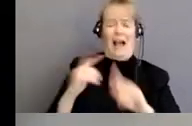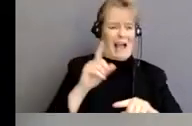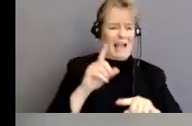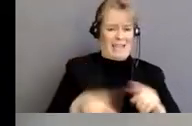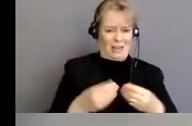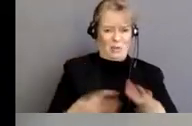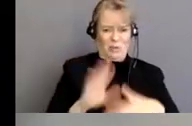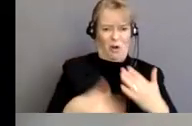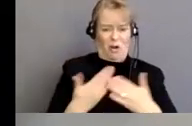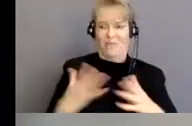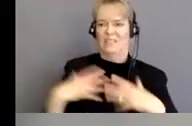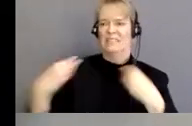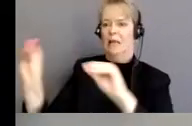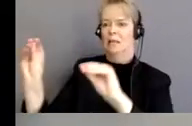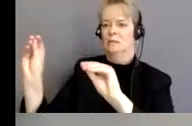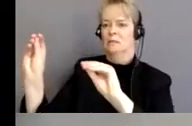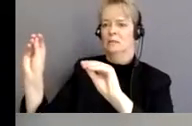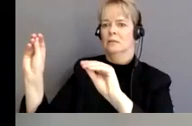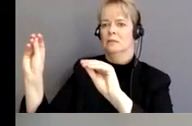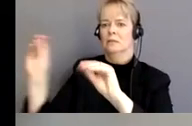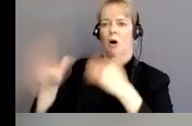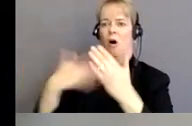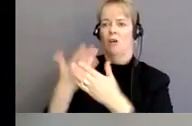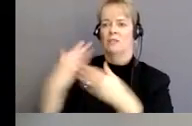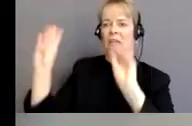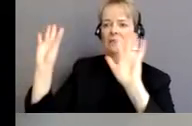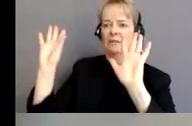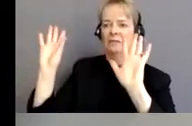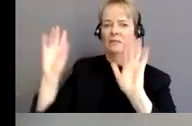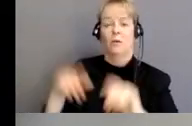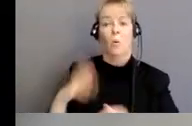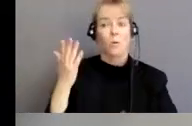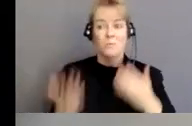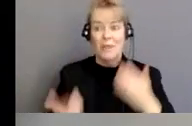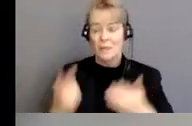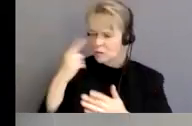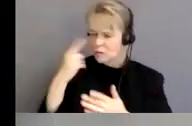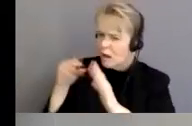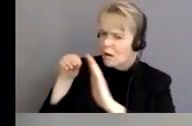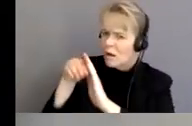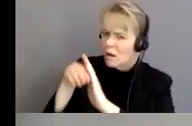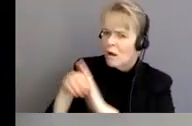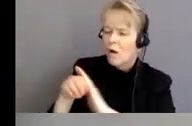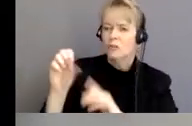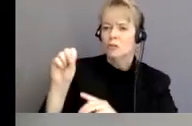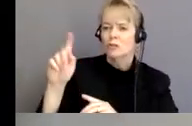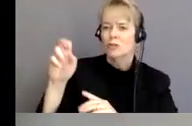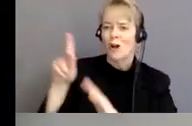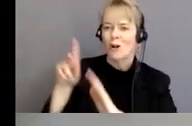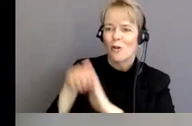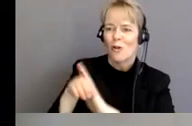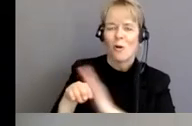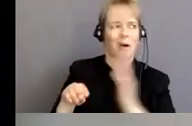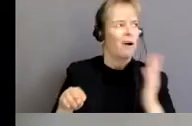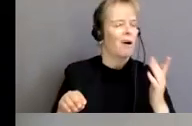Or maybe you think, oh my goodness, everything's cheap because the stock market went down, so everything's lower in price. And you say, well, now's a good